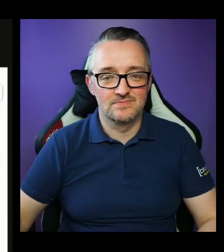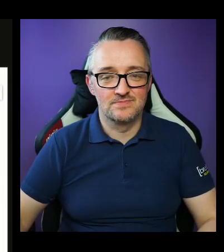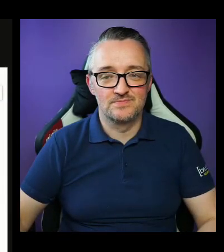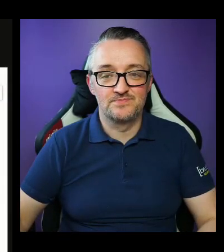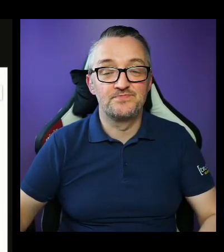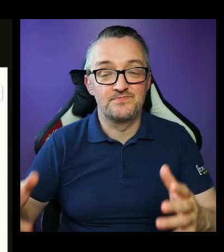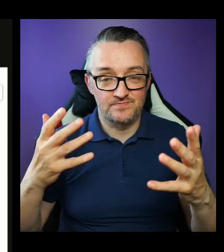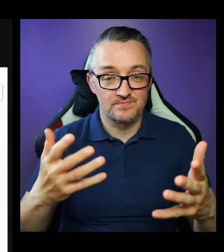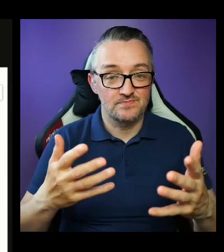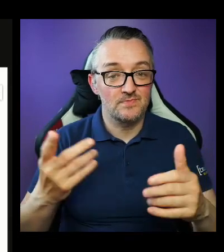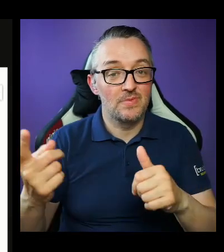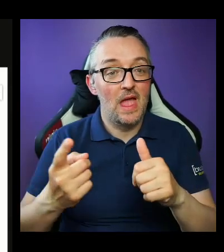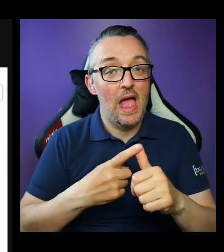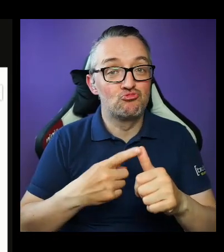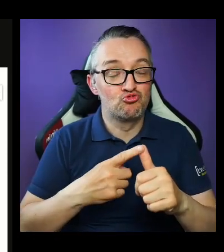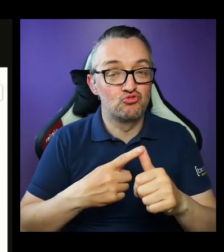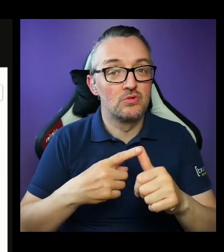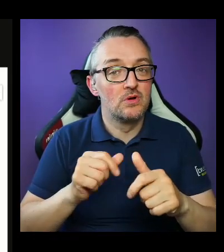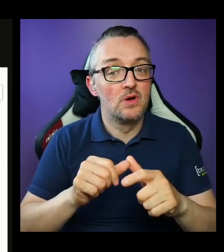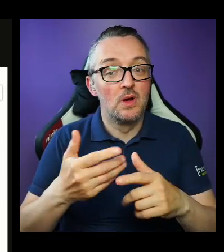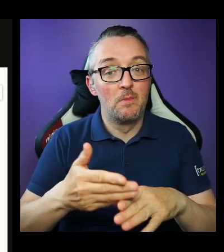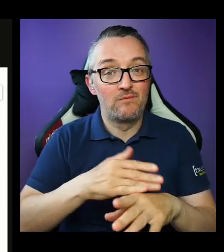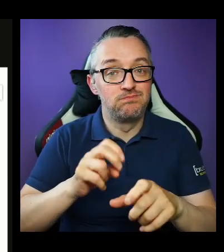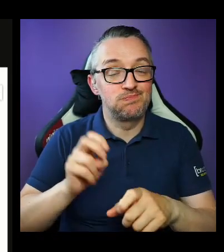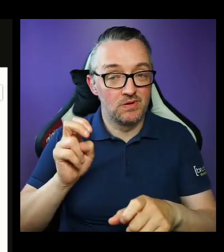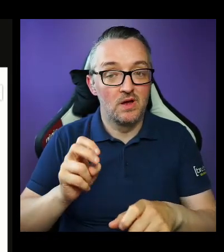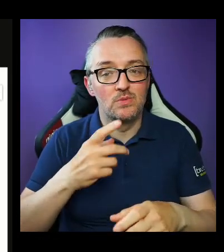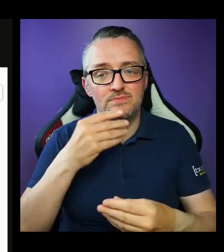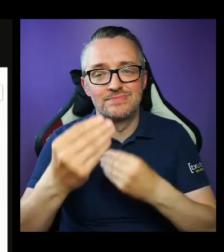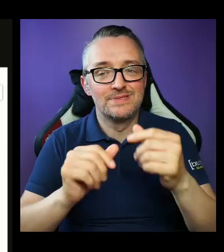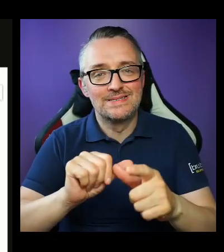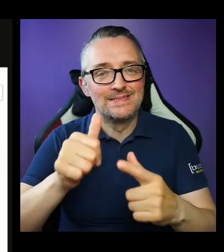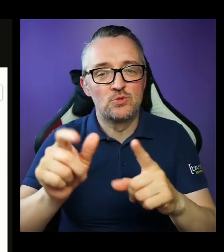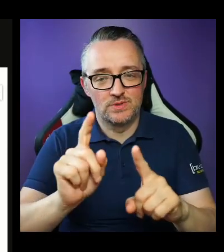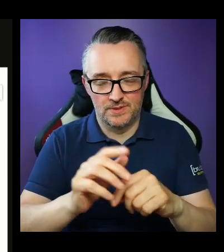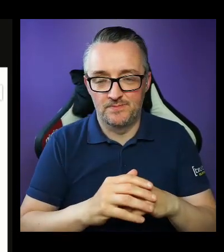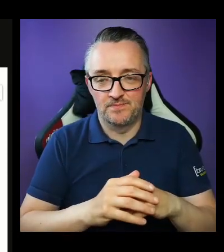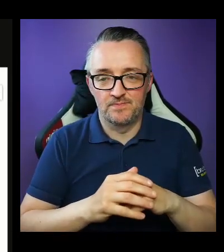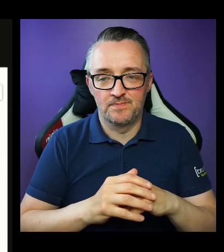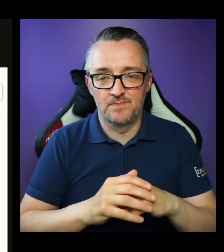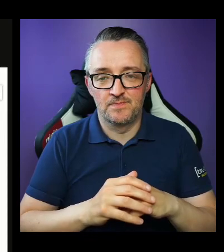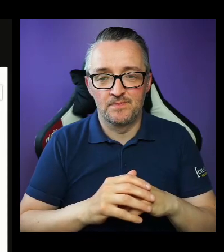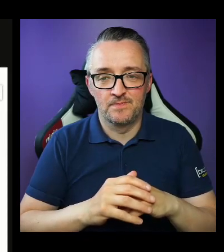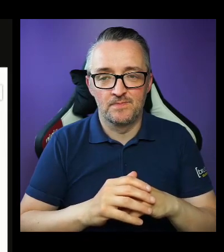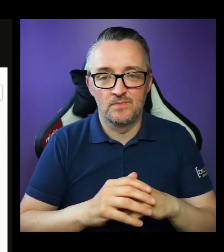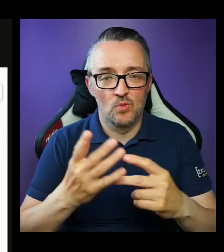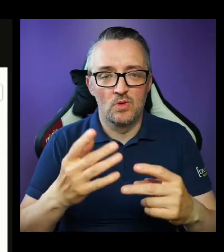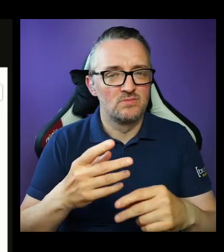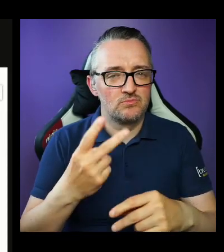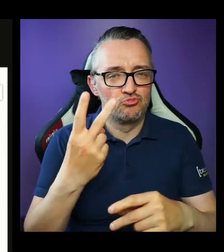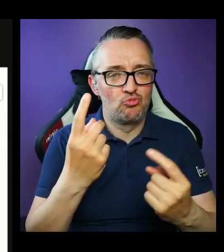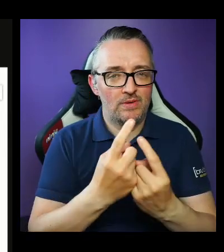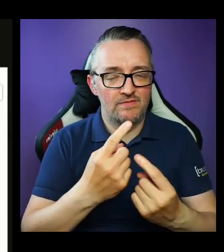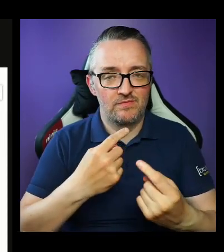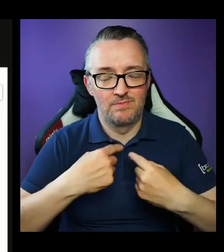And Andrew, would you like before we log off to let folks know about Sure. the next meetup? So just a couple of things from me before I let